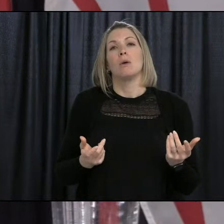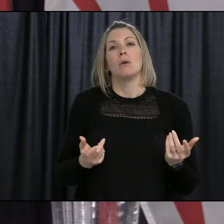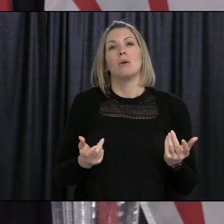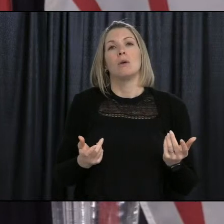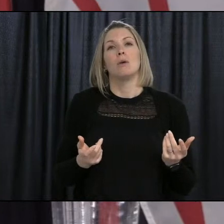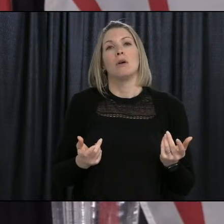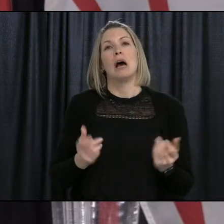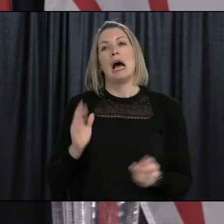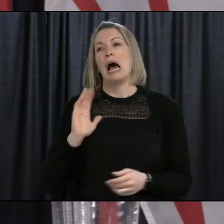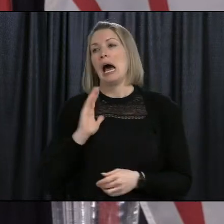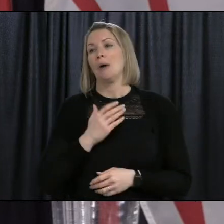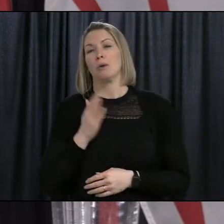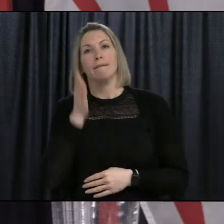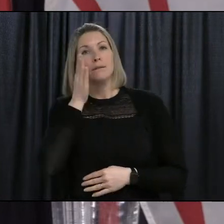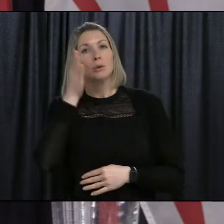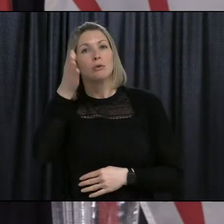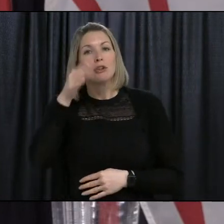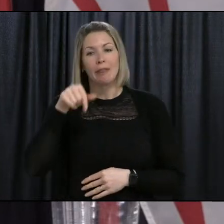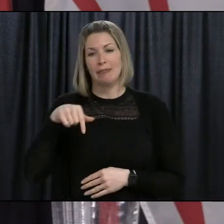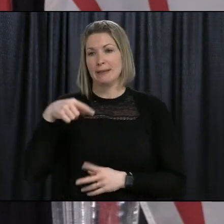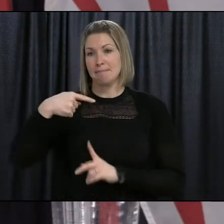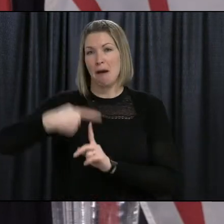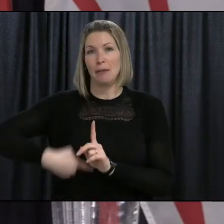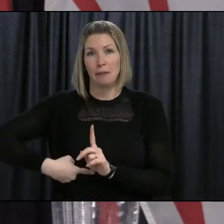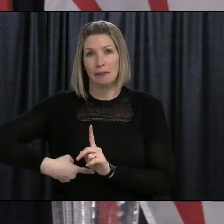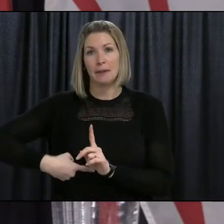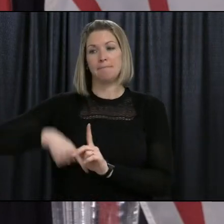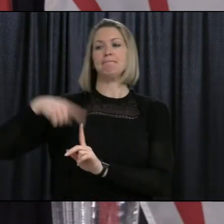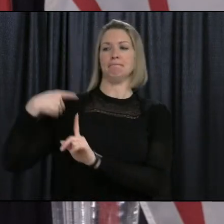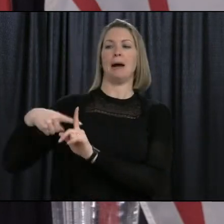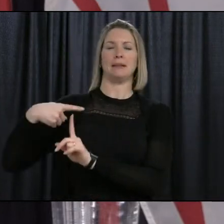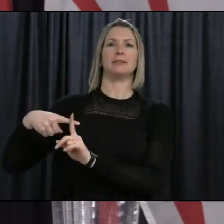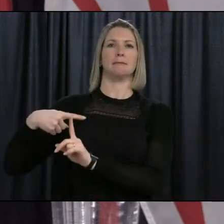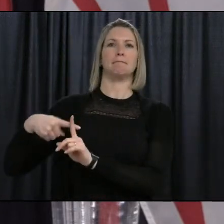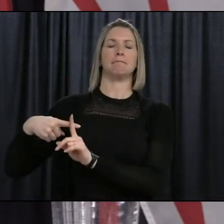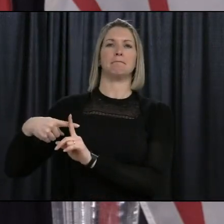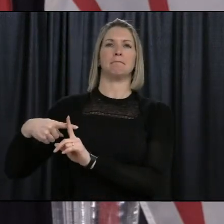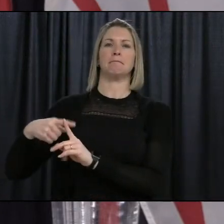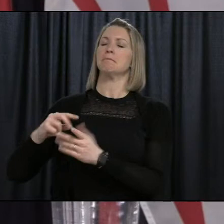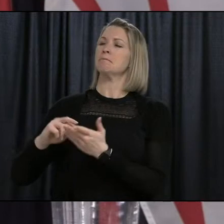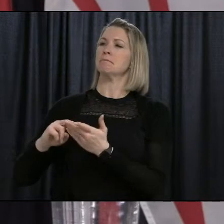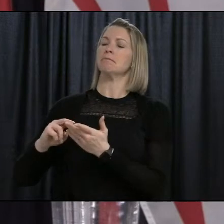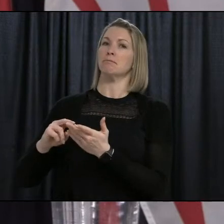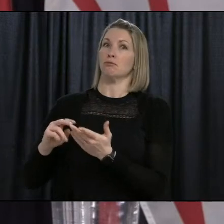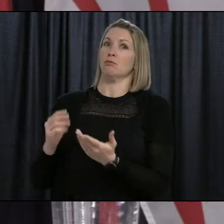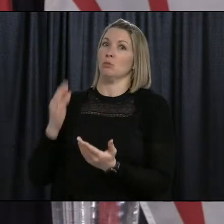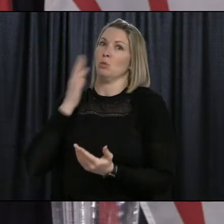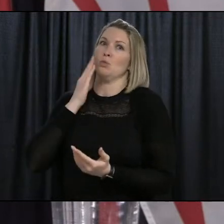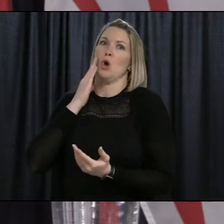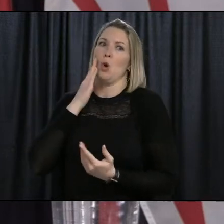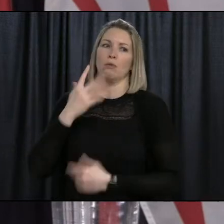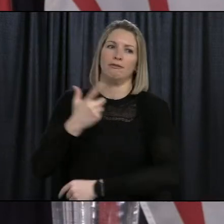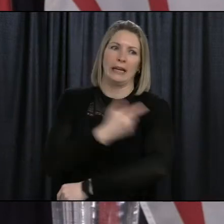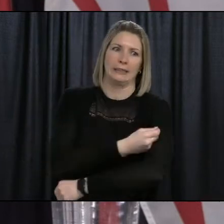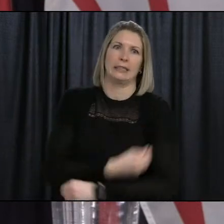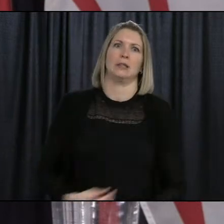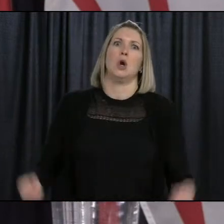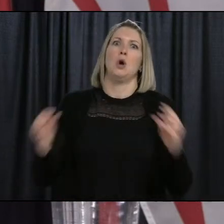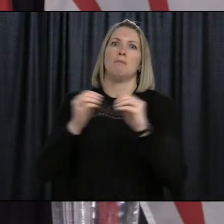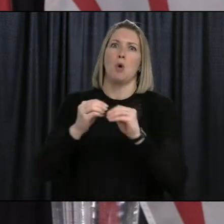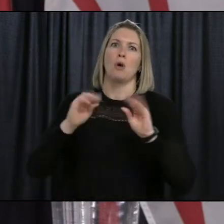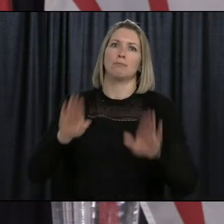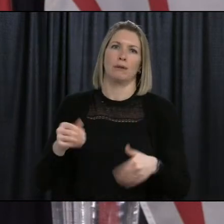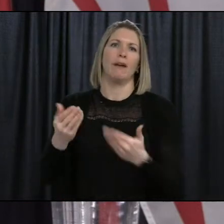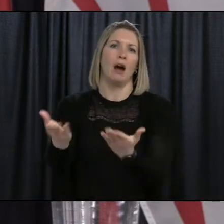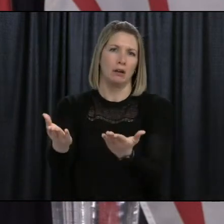hopeful future and a hopeful month, to be able to unlock this vaccine for so many more tens of thousands of people that last